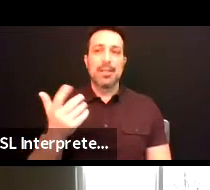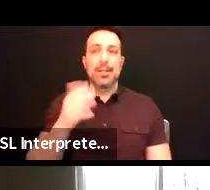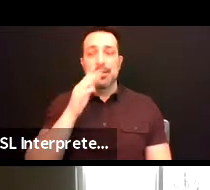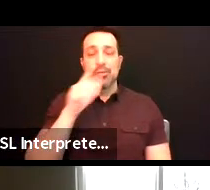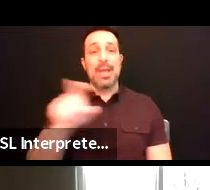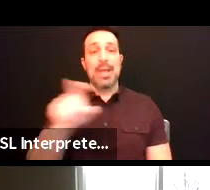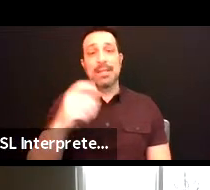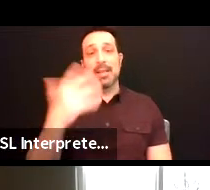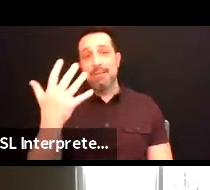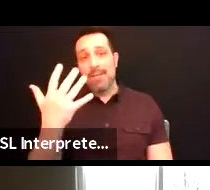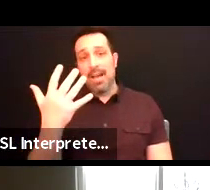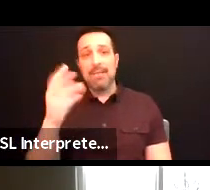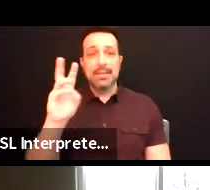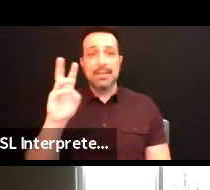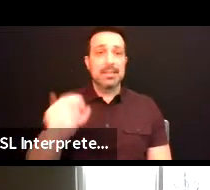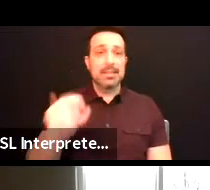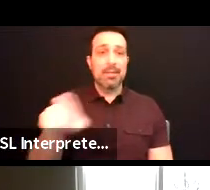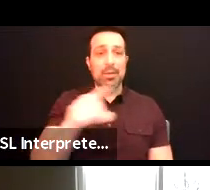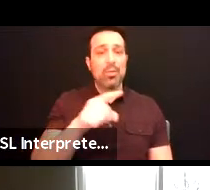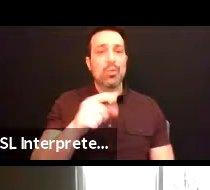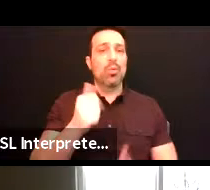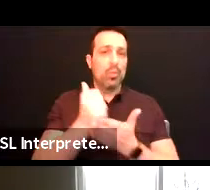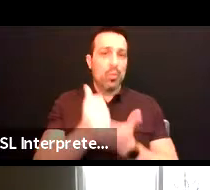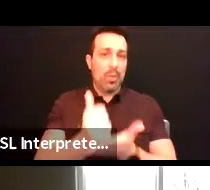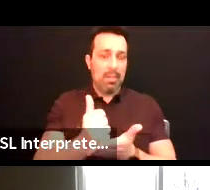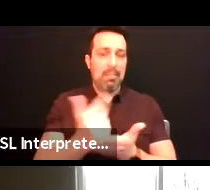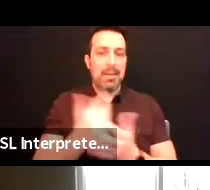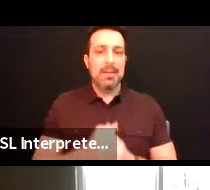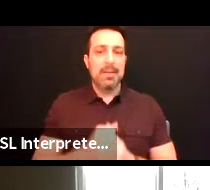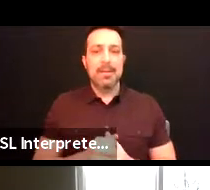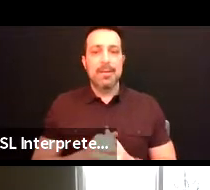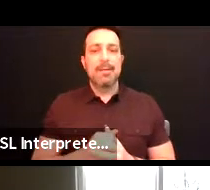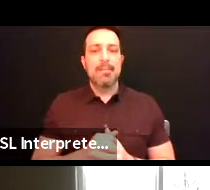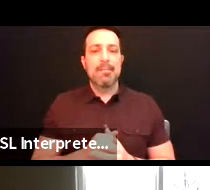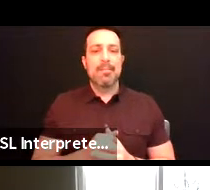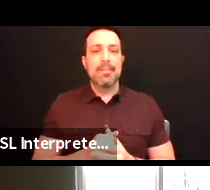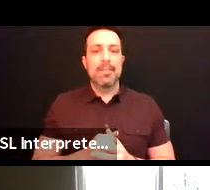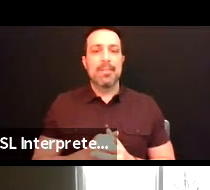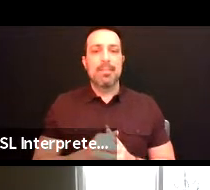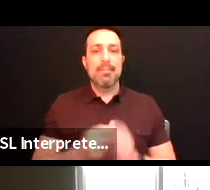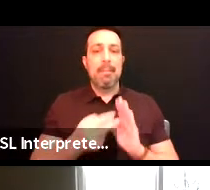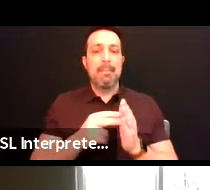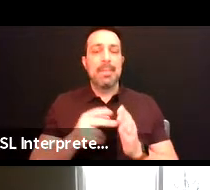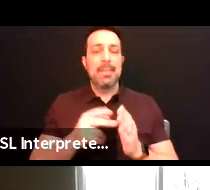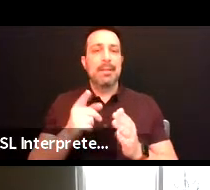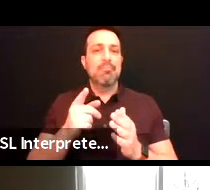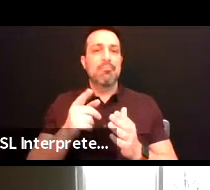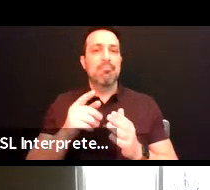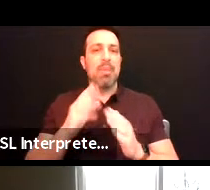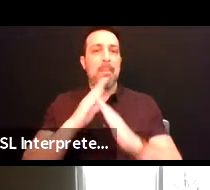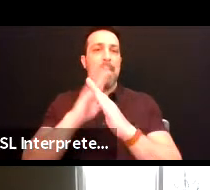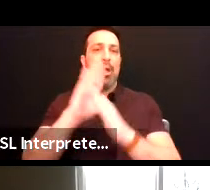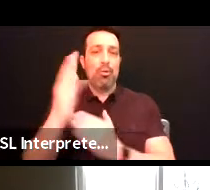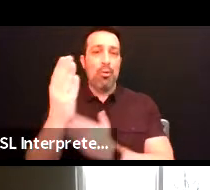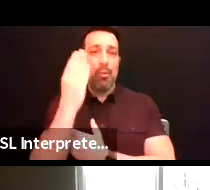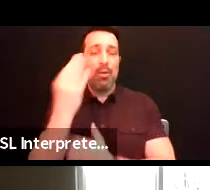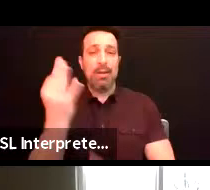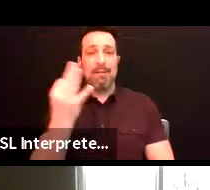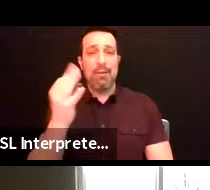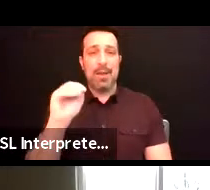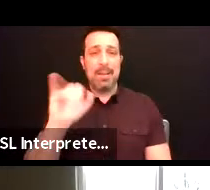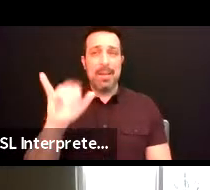for 5 of 6 of you to help out. It would mean sort of blocking off your morning on Friday, May